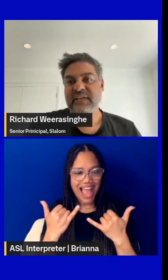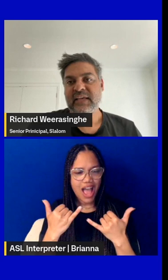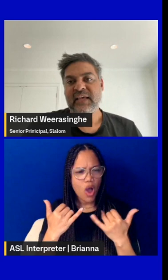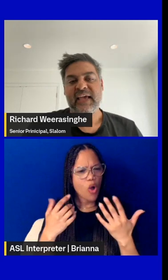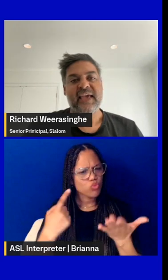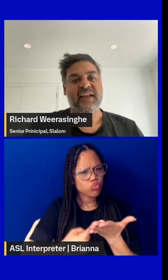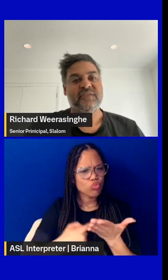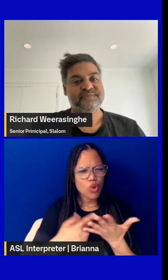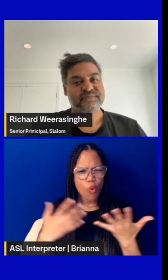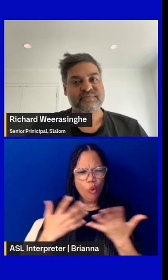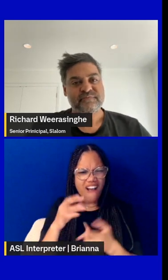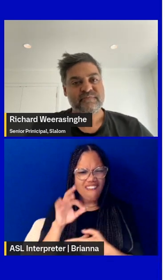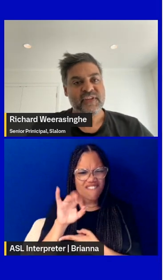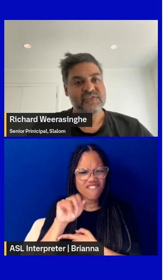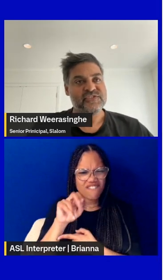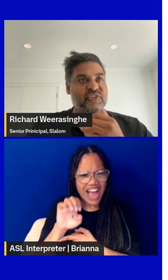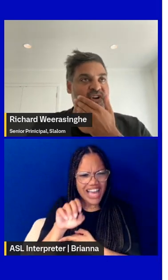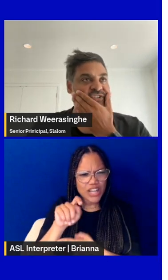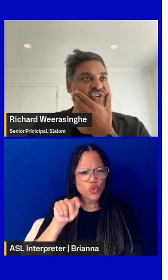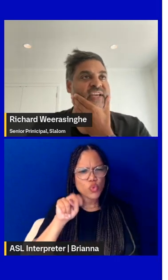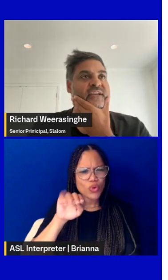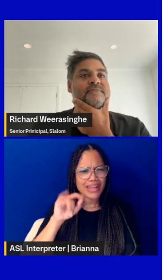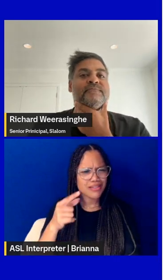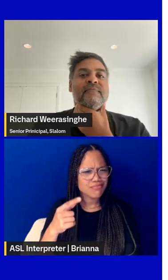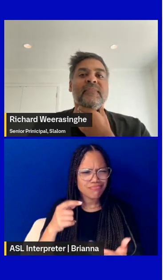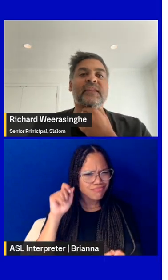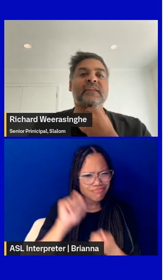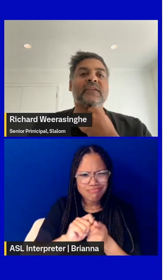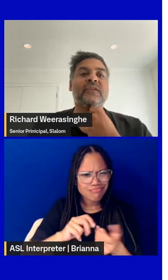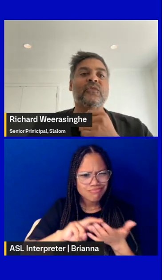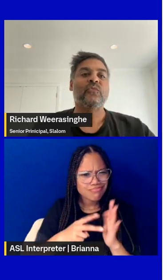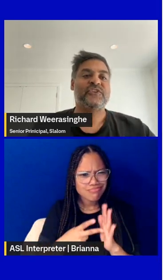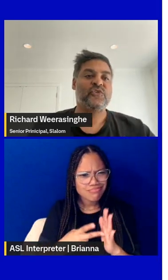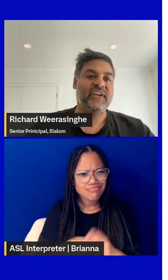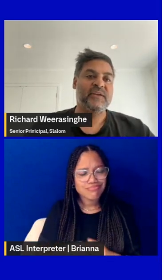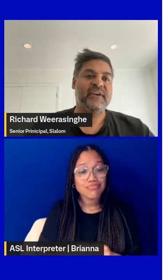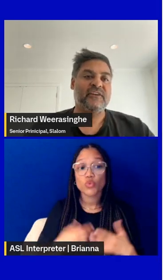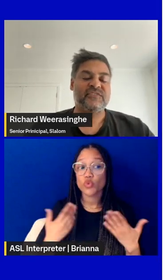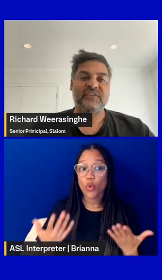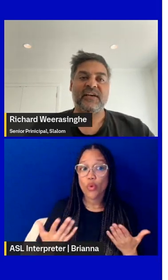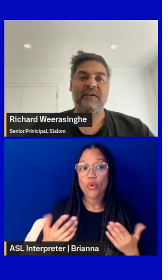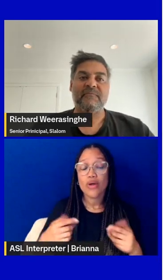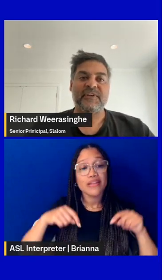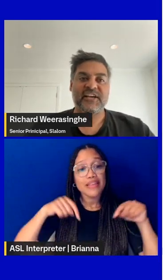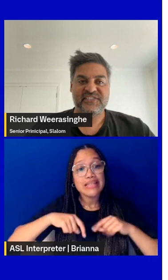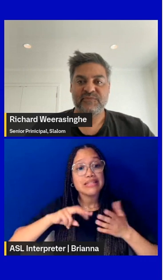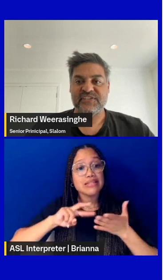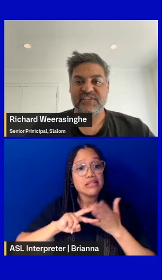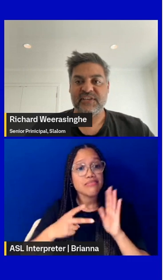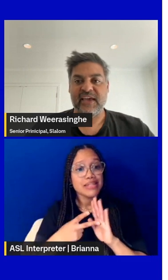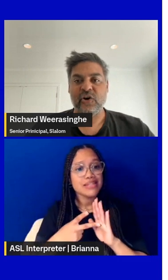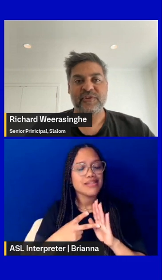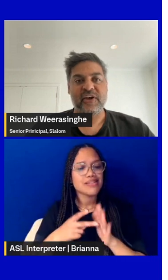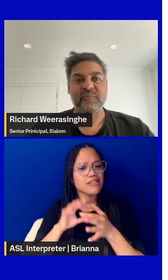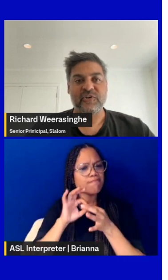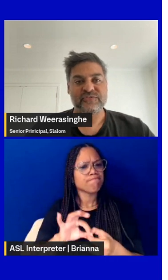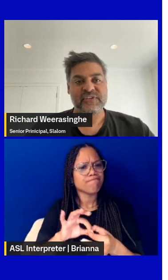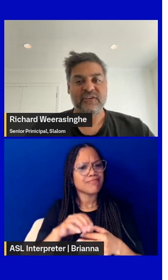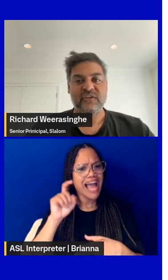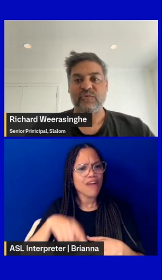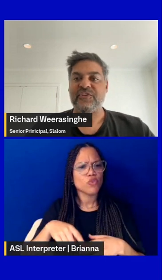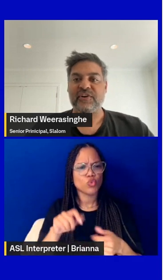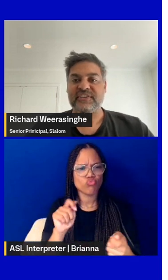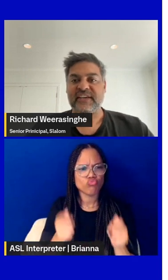fine-tuning. And so with fine-tuning, we're talking about customizing OpenAI